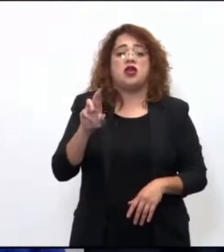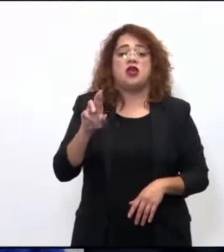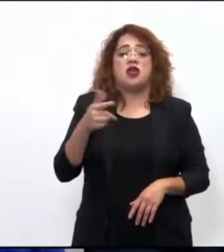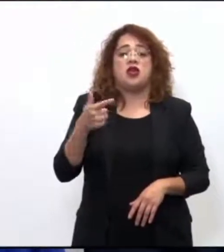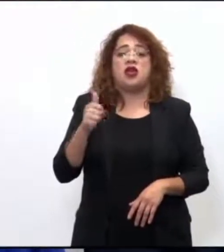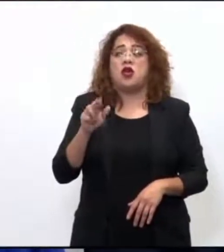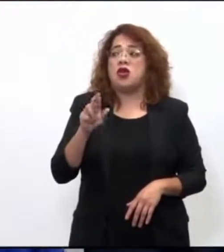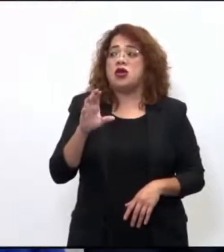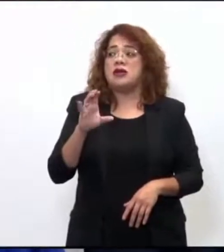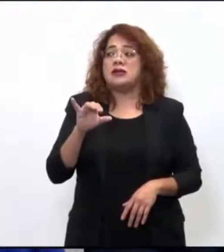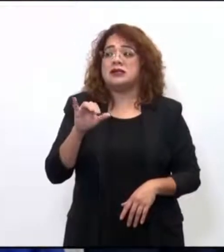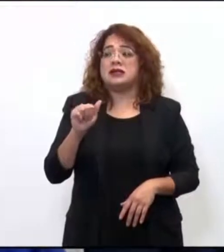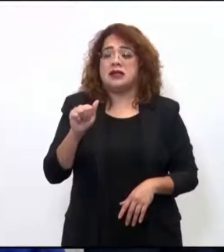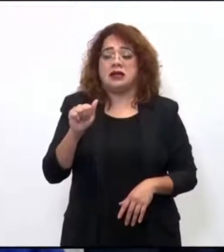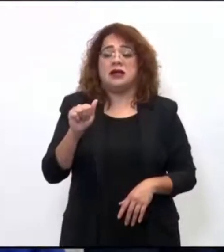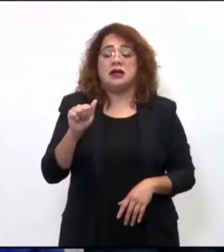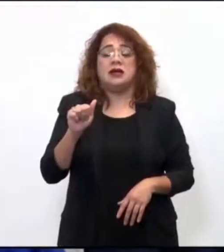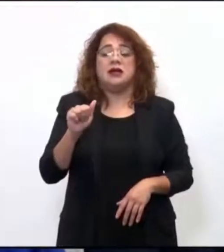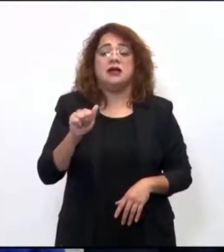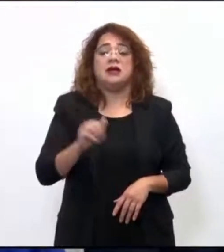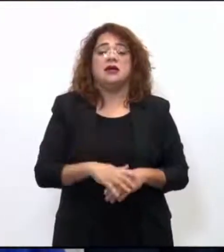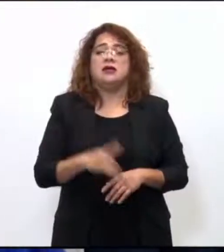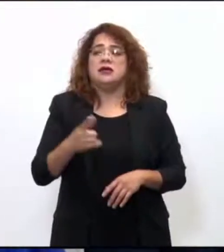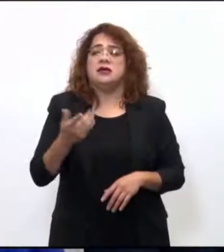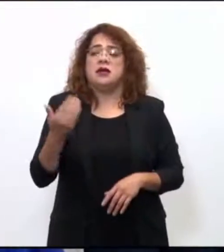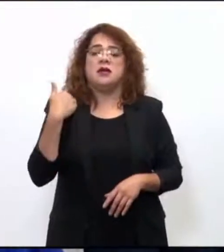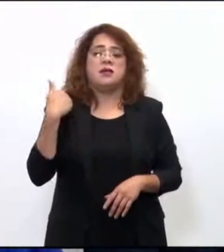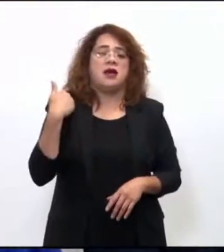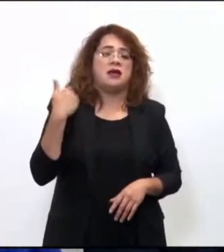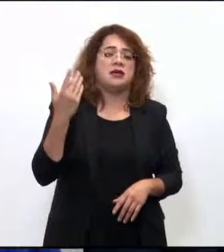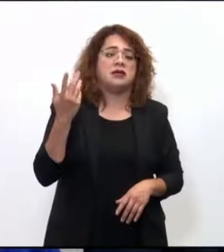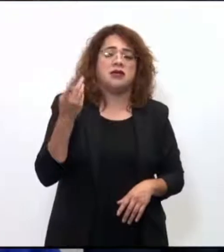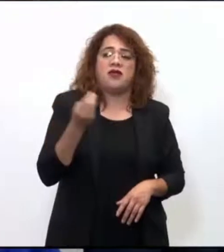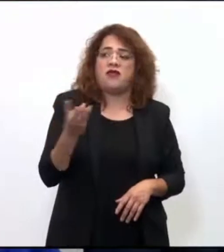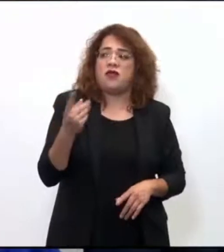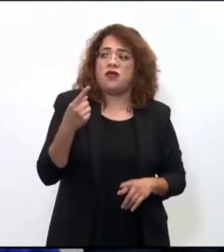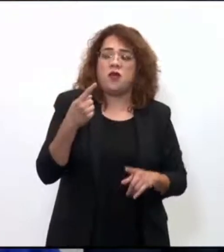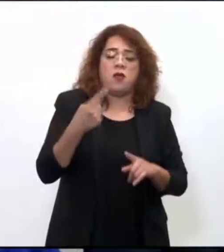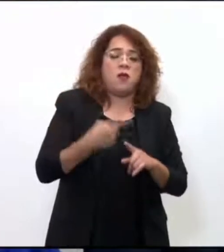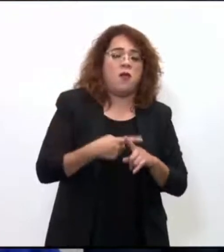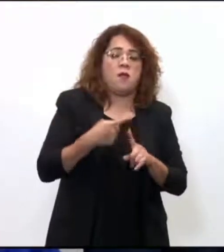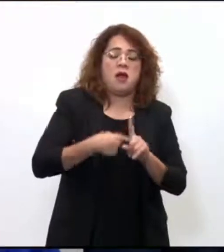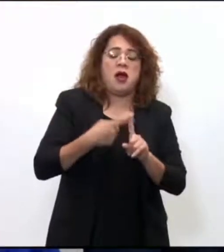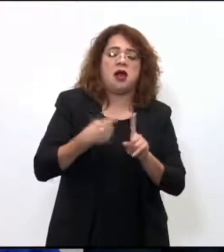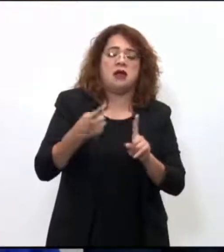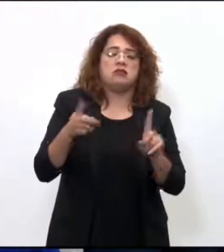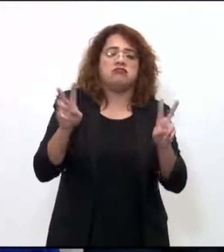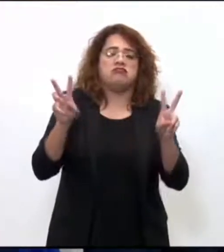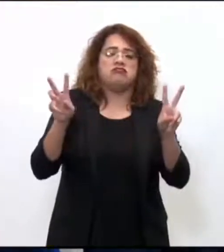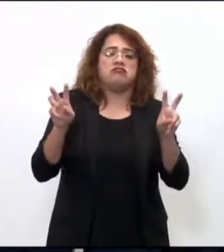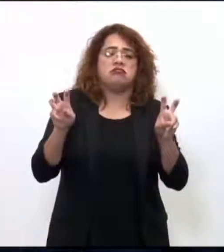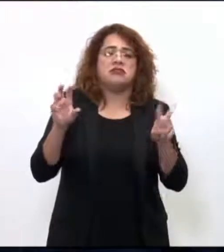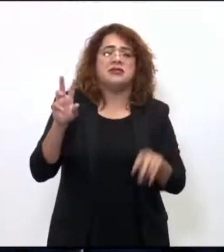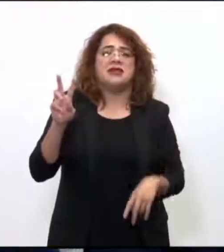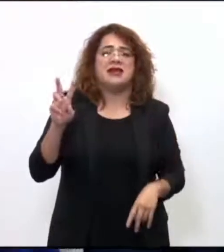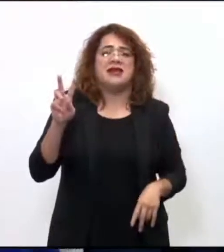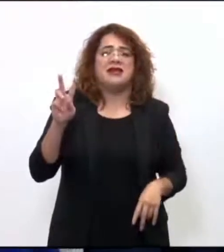So you, over the past few months, you've kind of taken on the title of vaccine